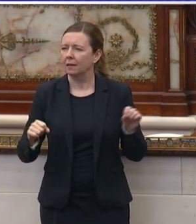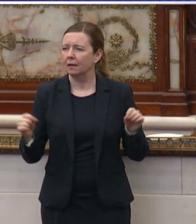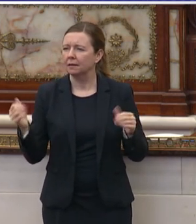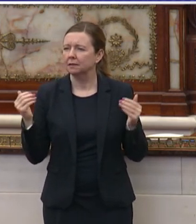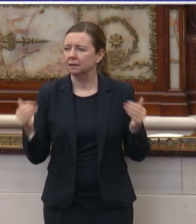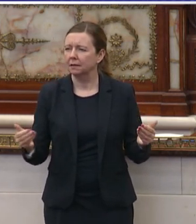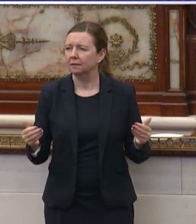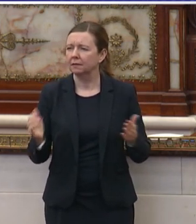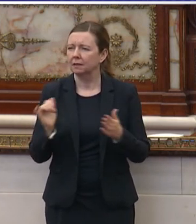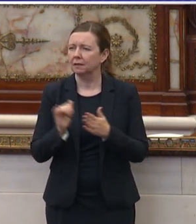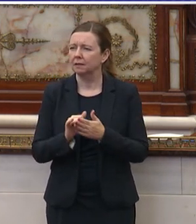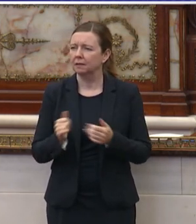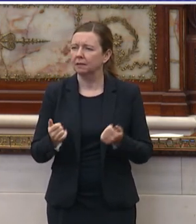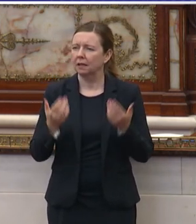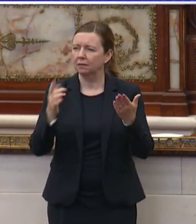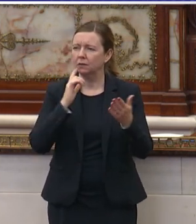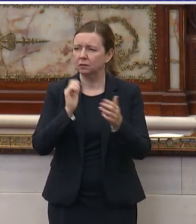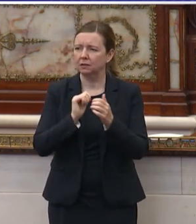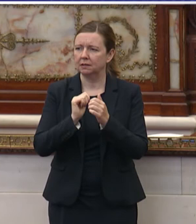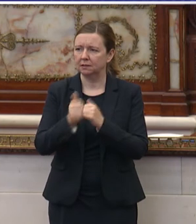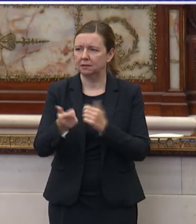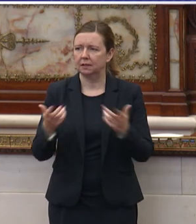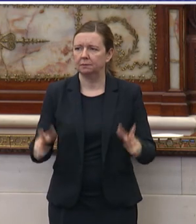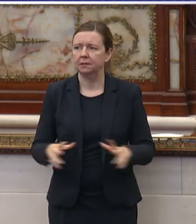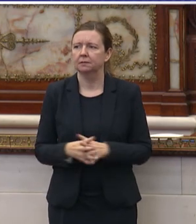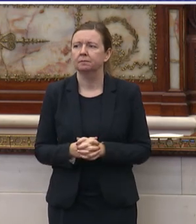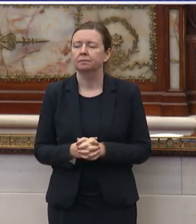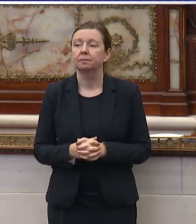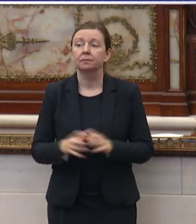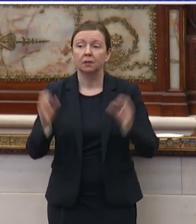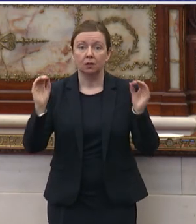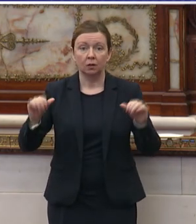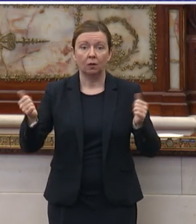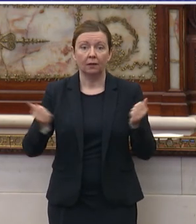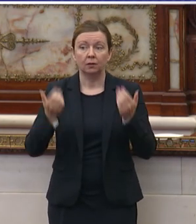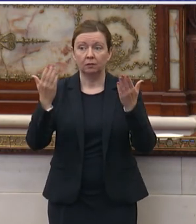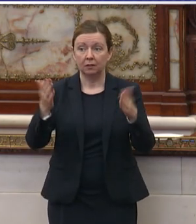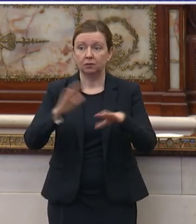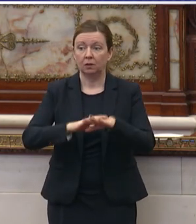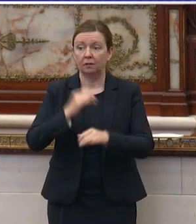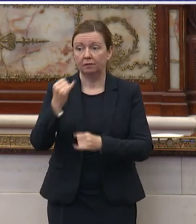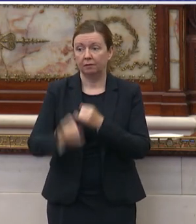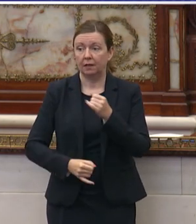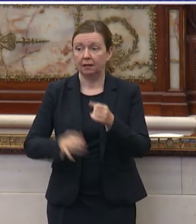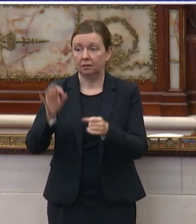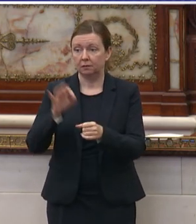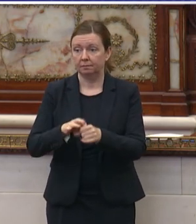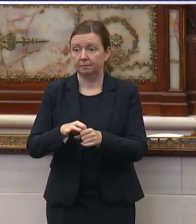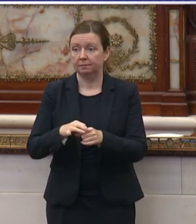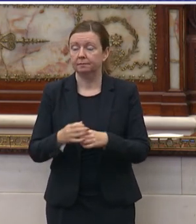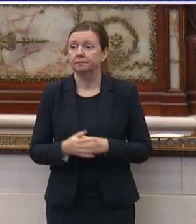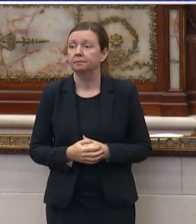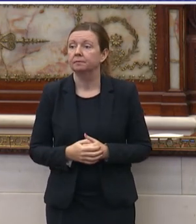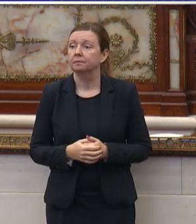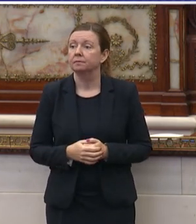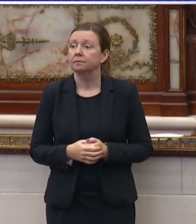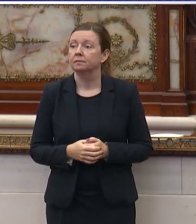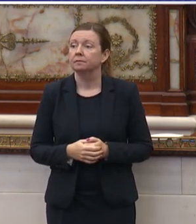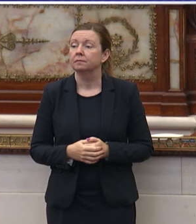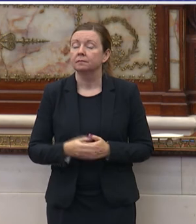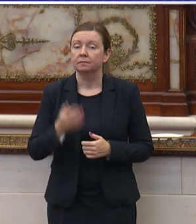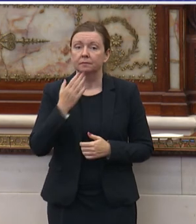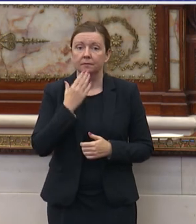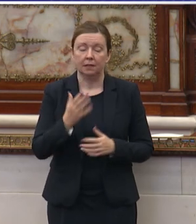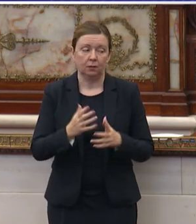Aye. Ayes have it, and that resolution is adopted. There are no other resolutions on the final passage calendar, Mr. President. Thank you